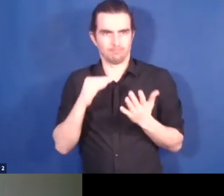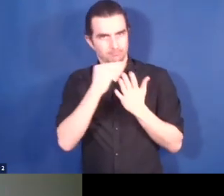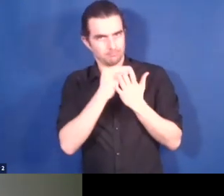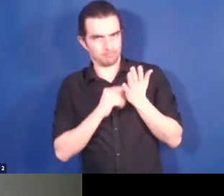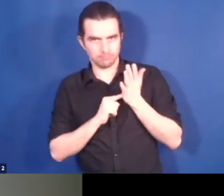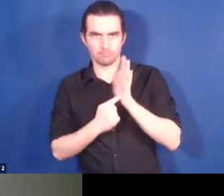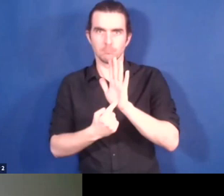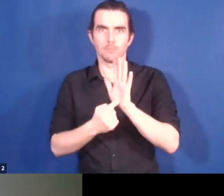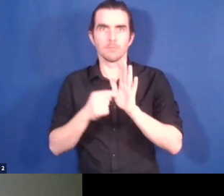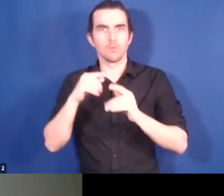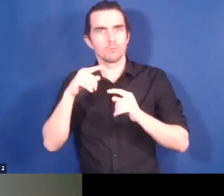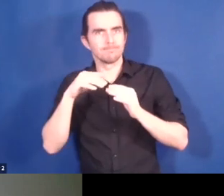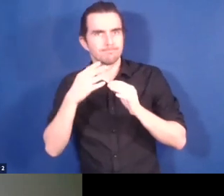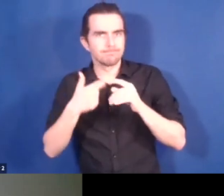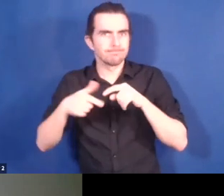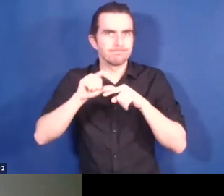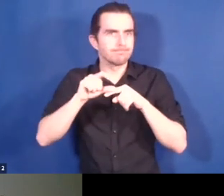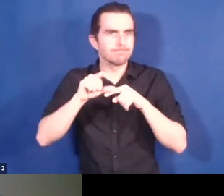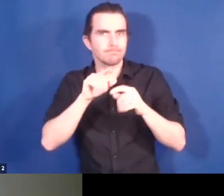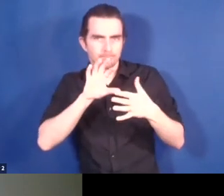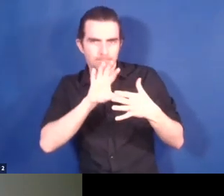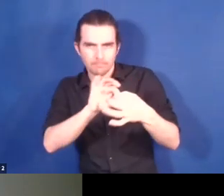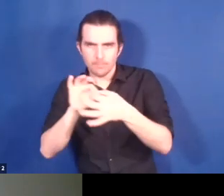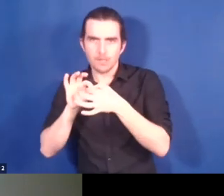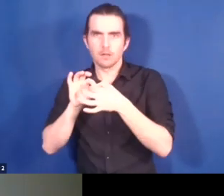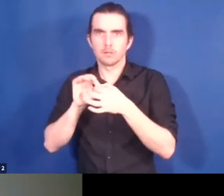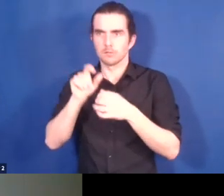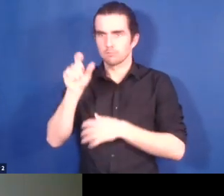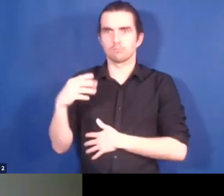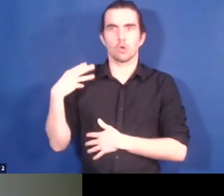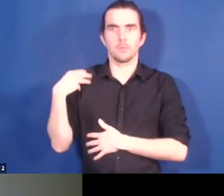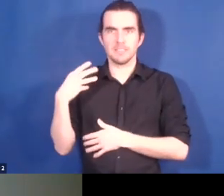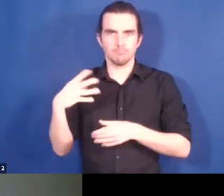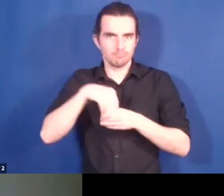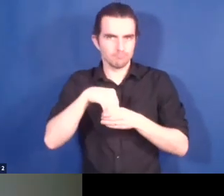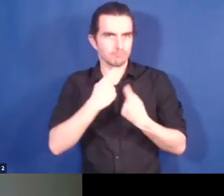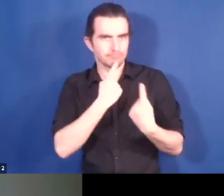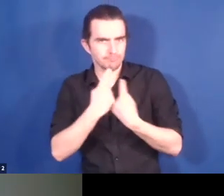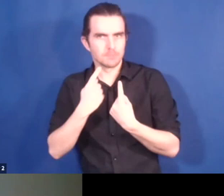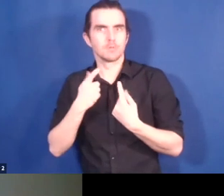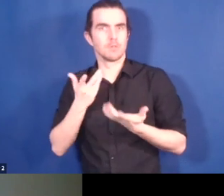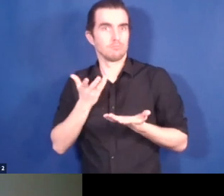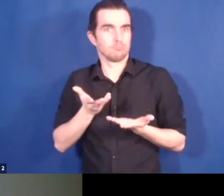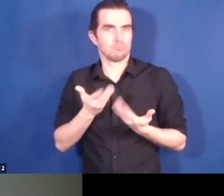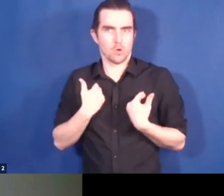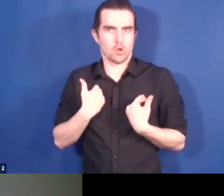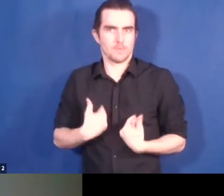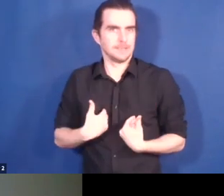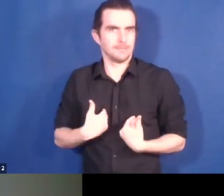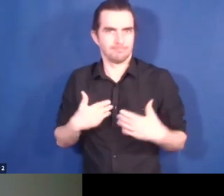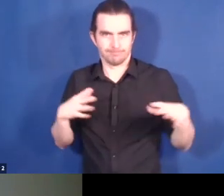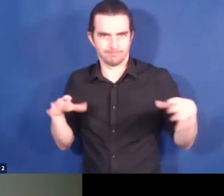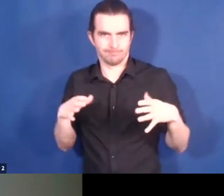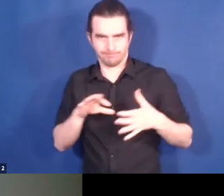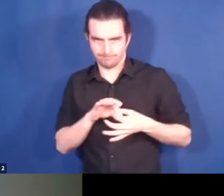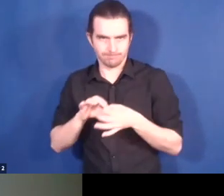to figure out, in this case, what do durable solutions look like for internally displaced people? And GIPS,